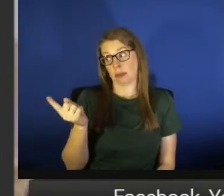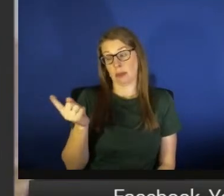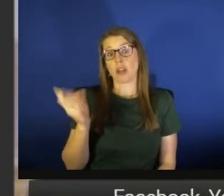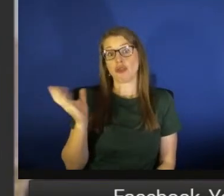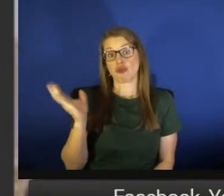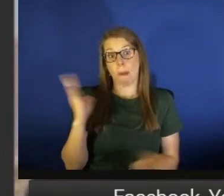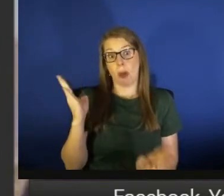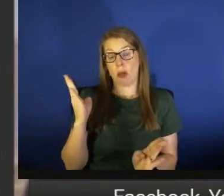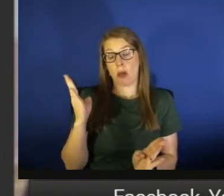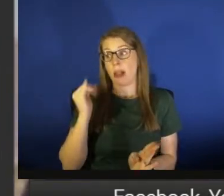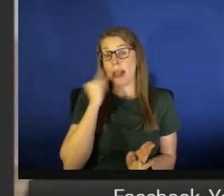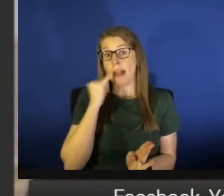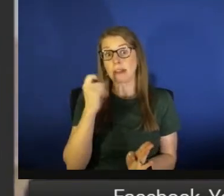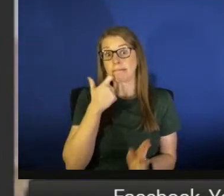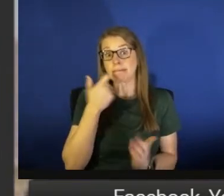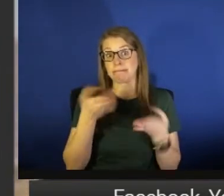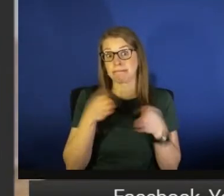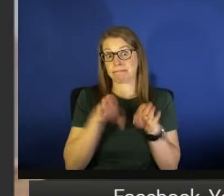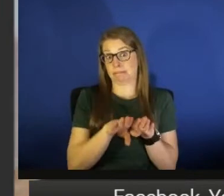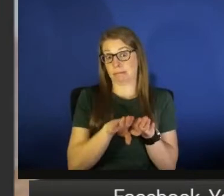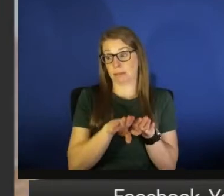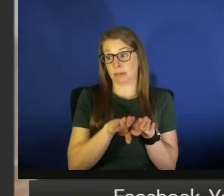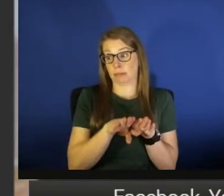trouble. If they have just shut down a